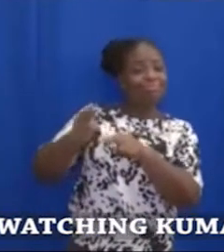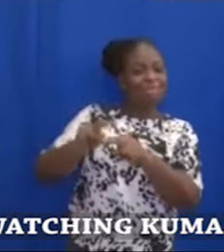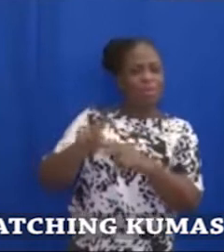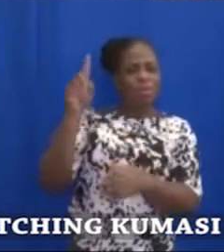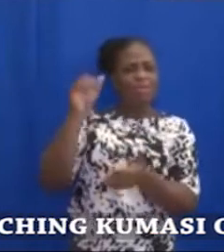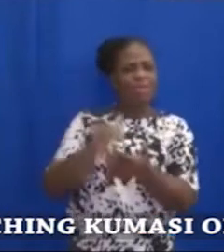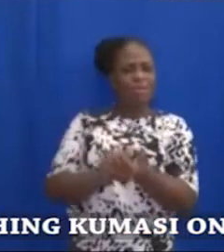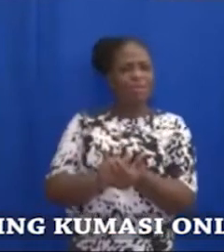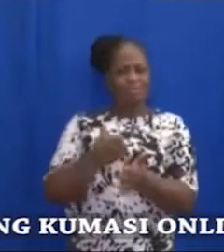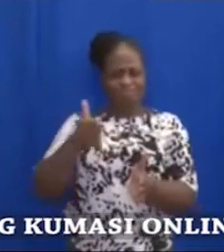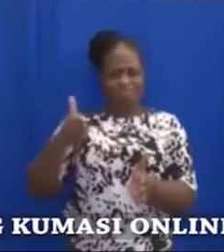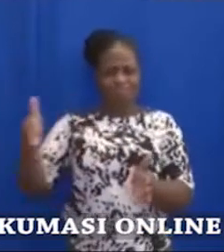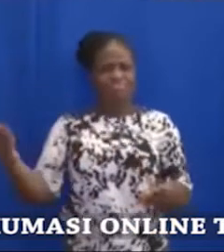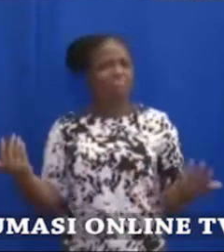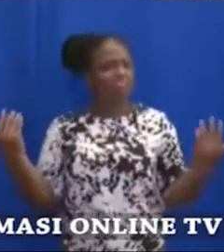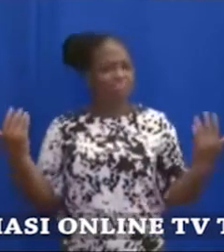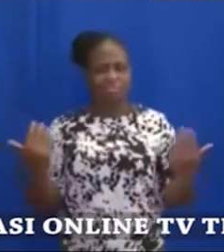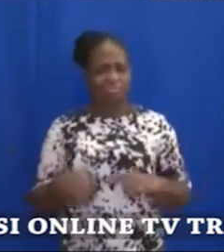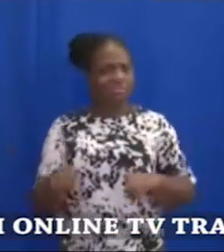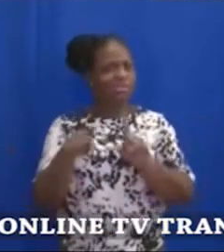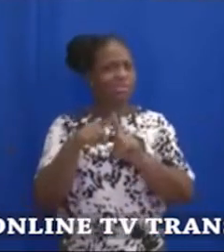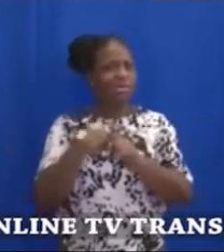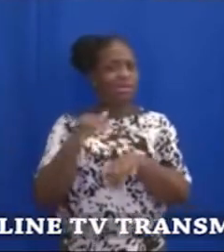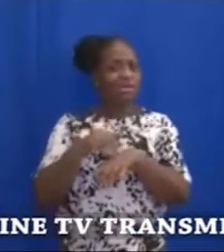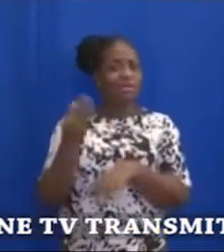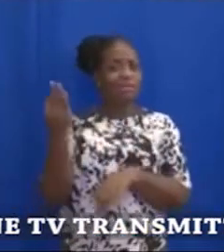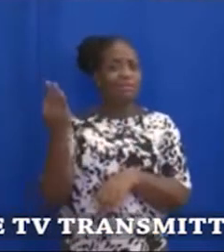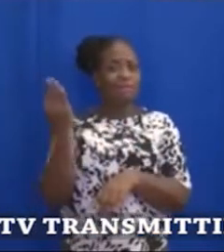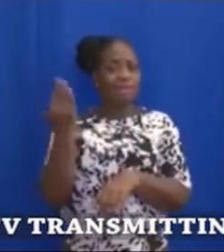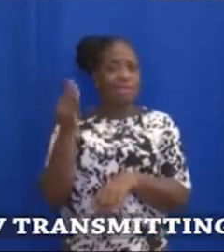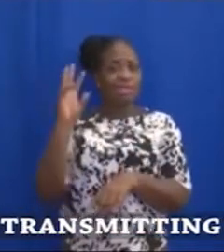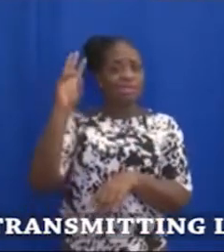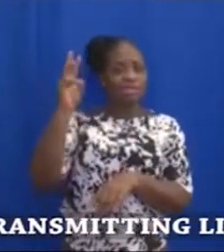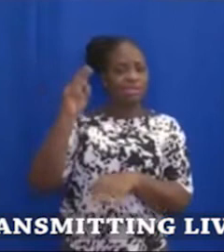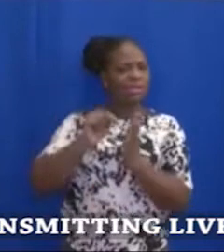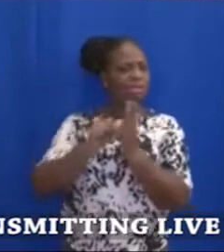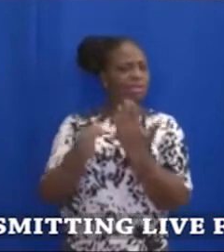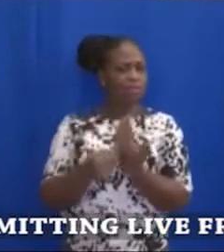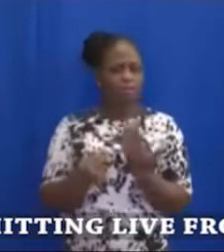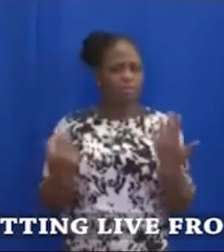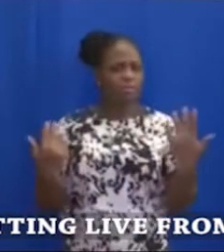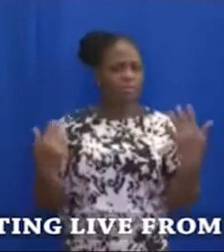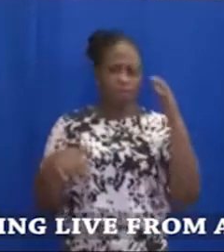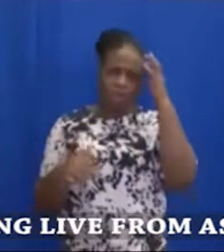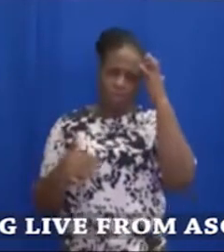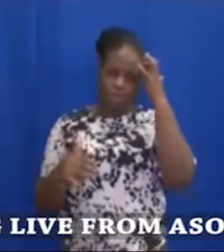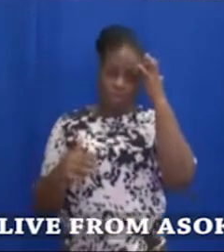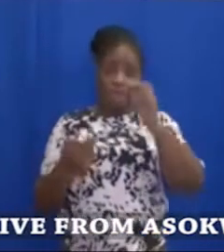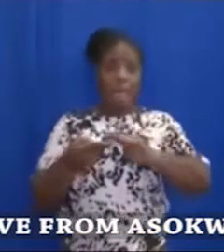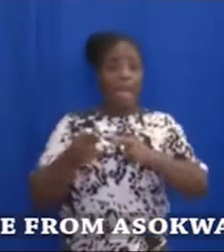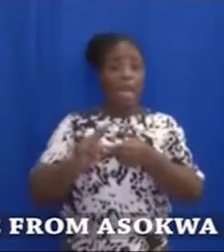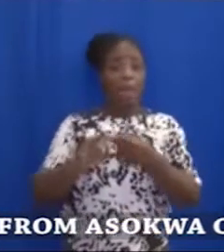1,139 active cases as of Friday, 6th of November. The total number of